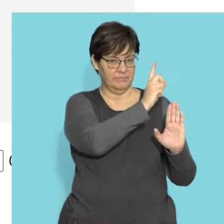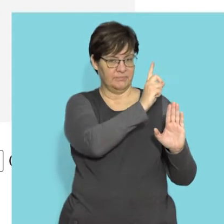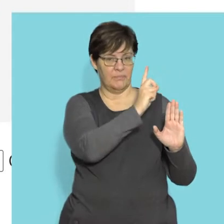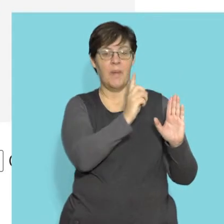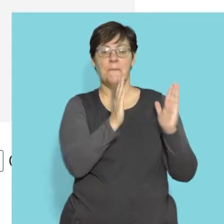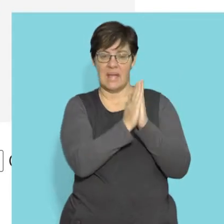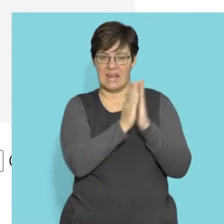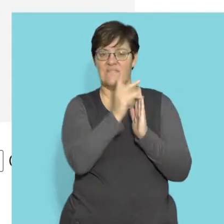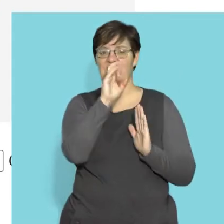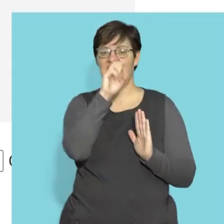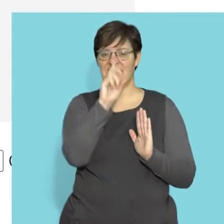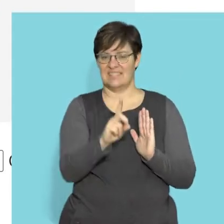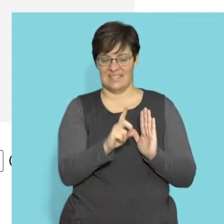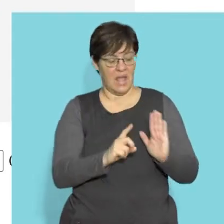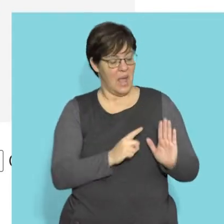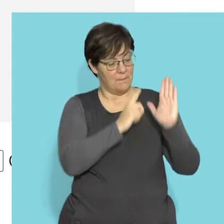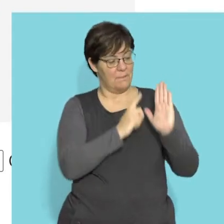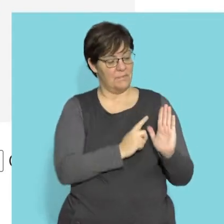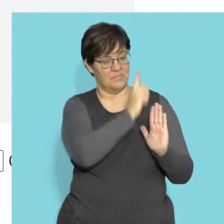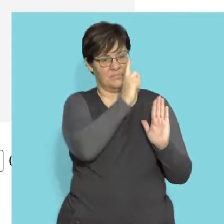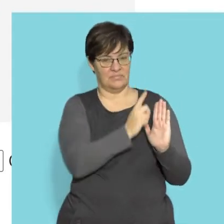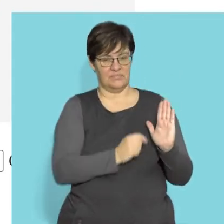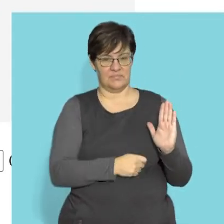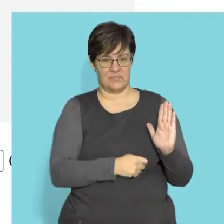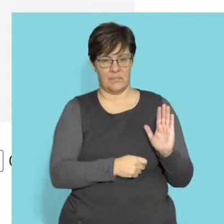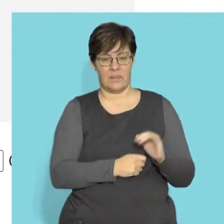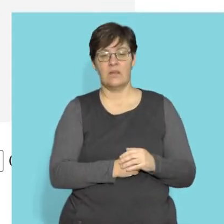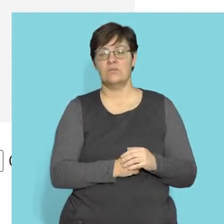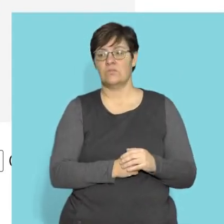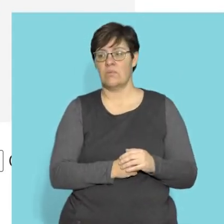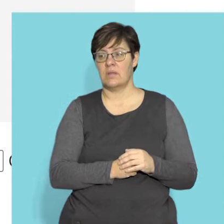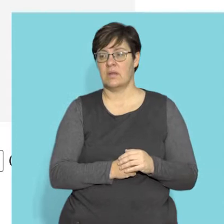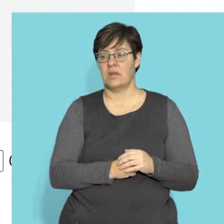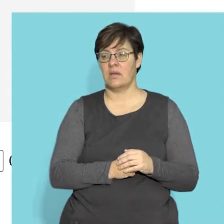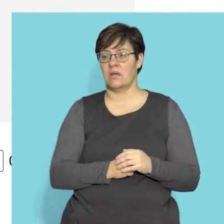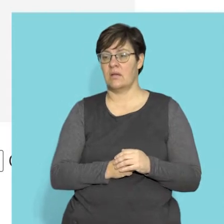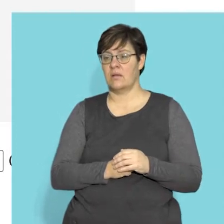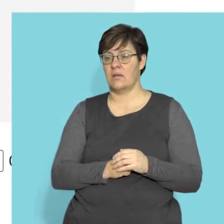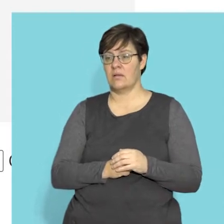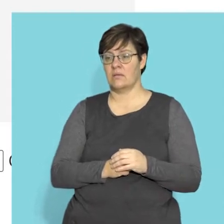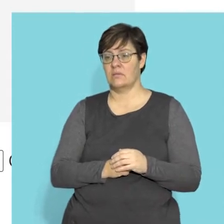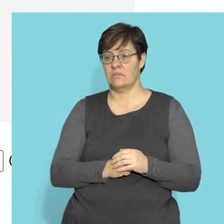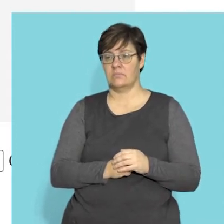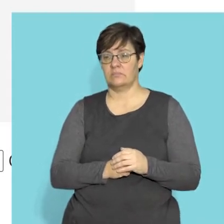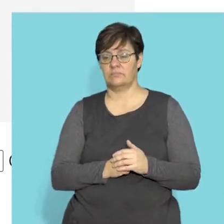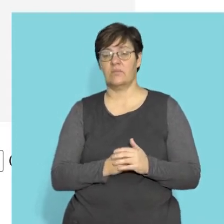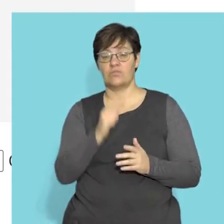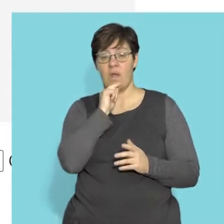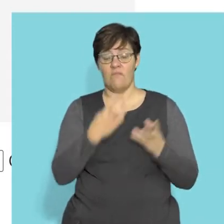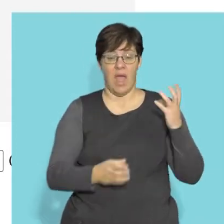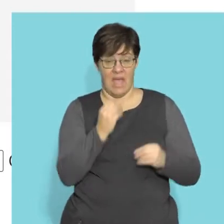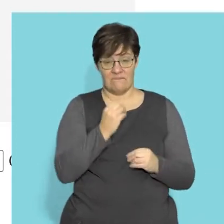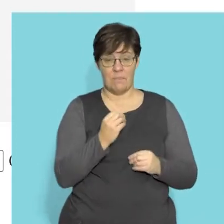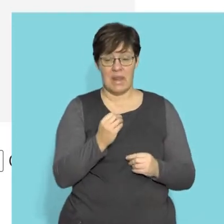direction of the magnetic field. It happens to be the right hand. So the fingers point in the